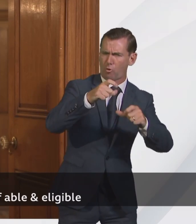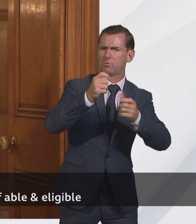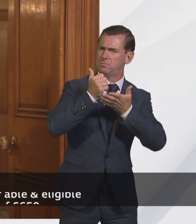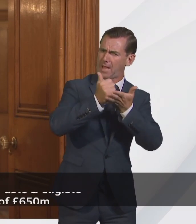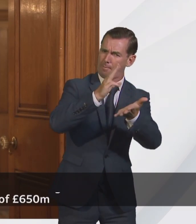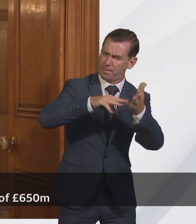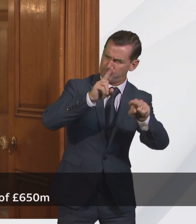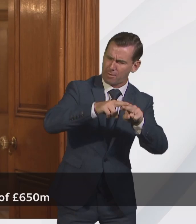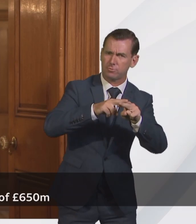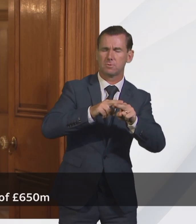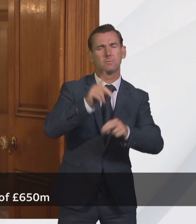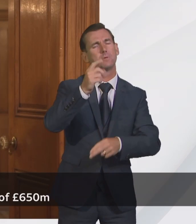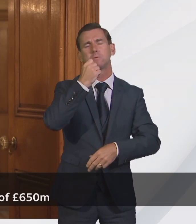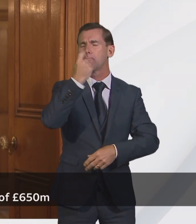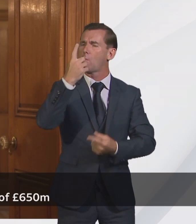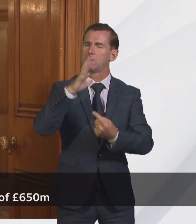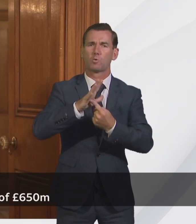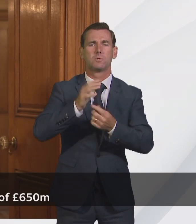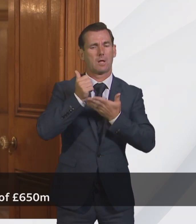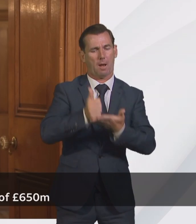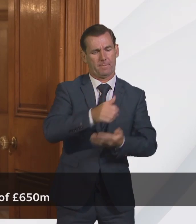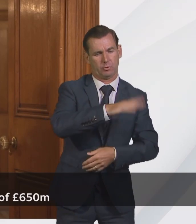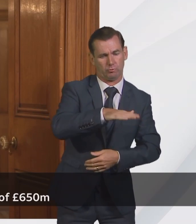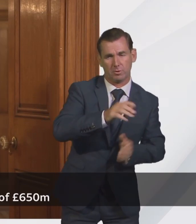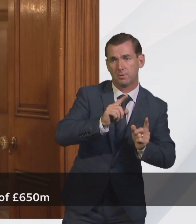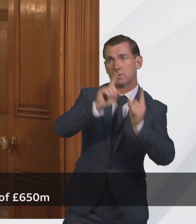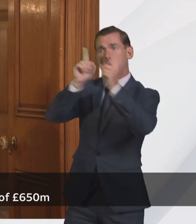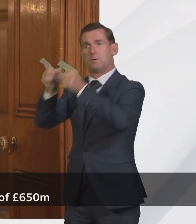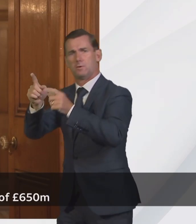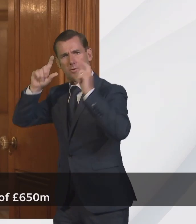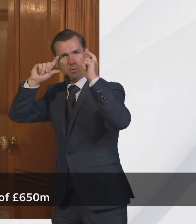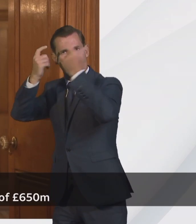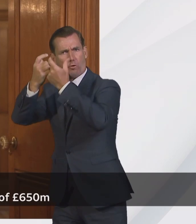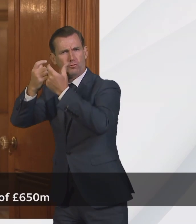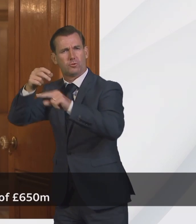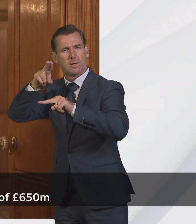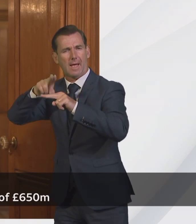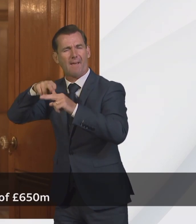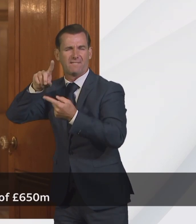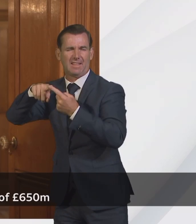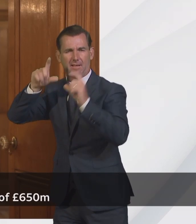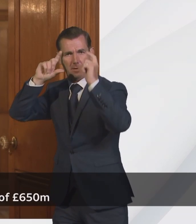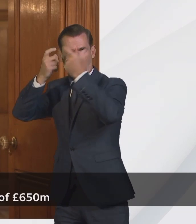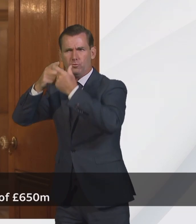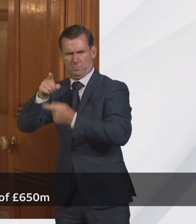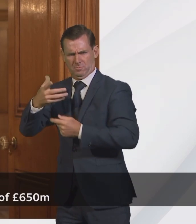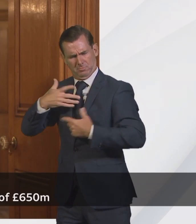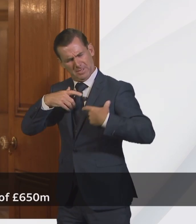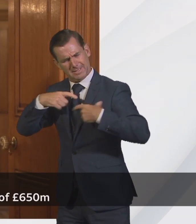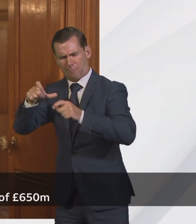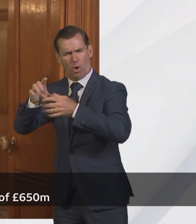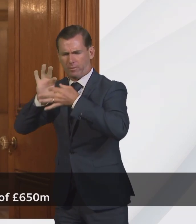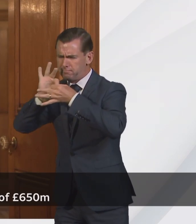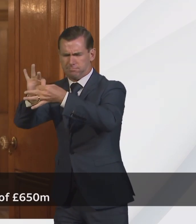importantly, how we can help children. And then we move to the FE sector. We're going to continue to work really closely with the FE sector